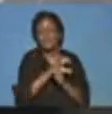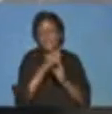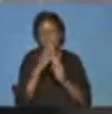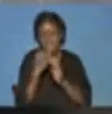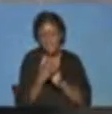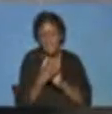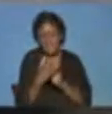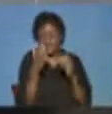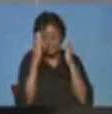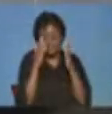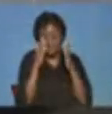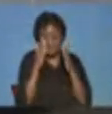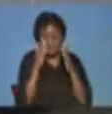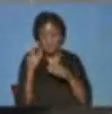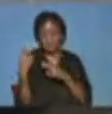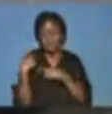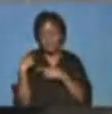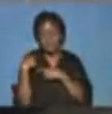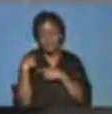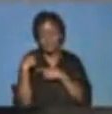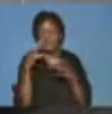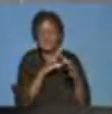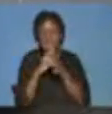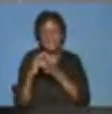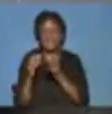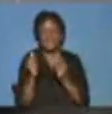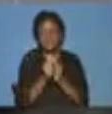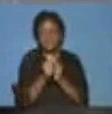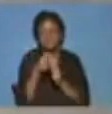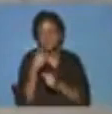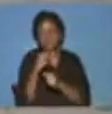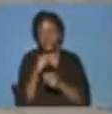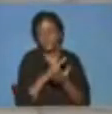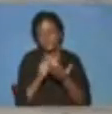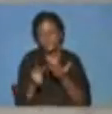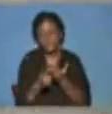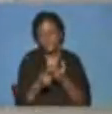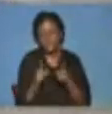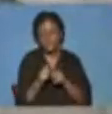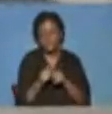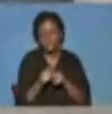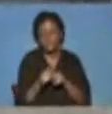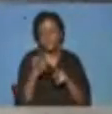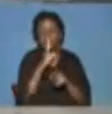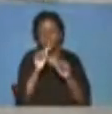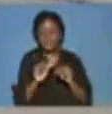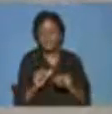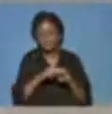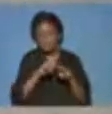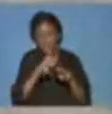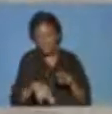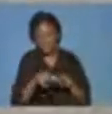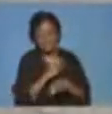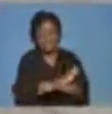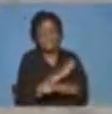mind, tying in with the Green Initiative. The building will also be energy efficient to reduce its carbon footprint, while Bahamian materials are